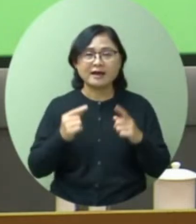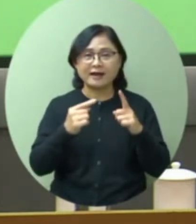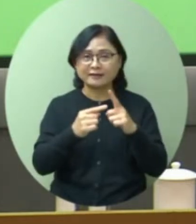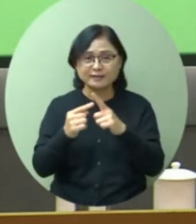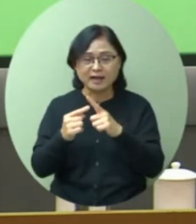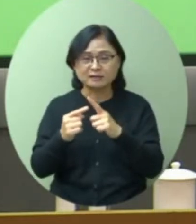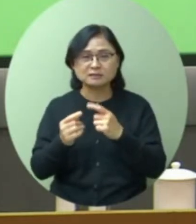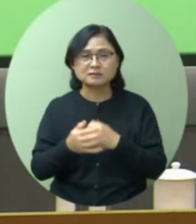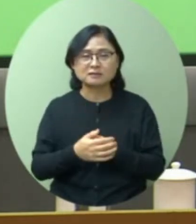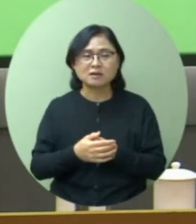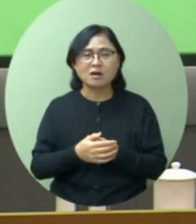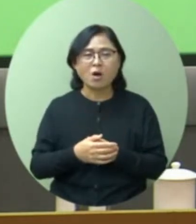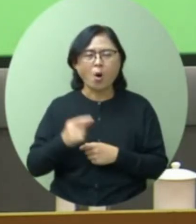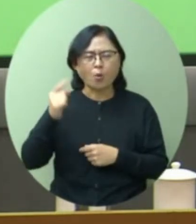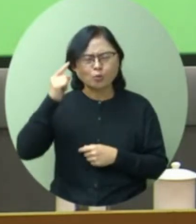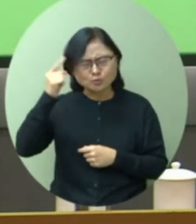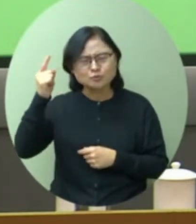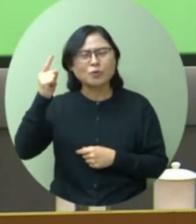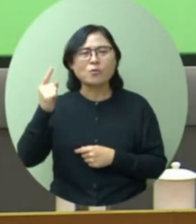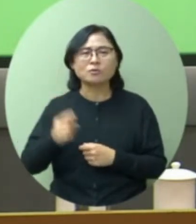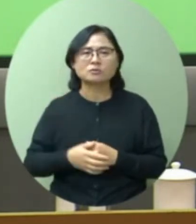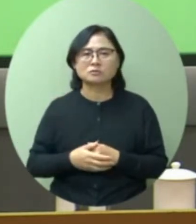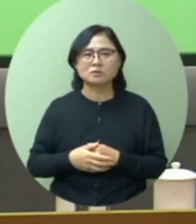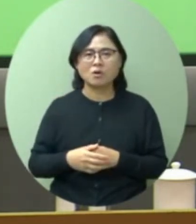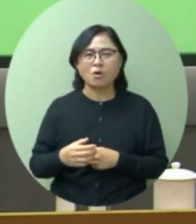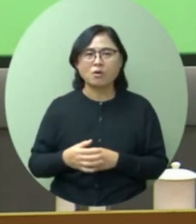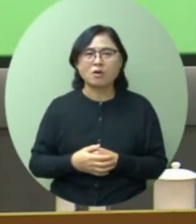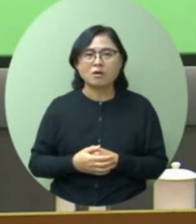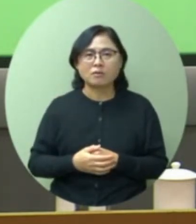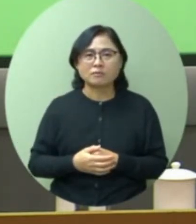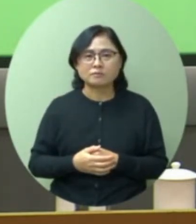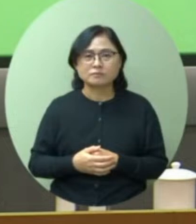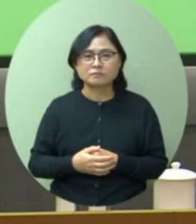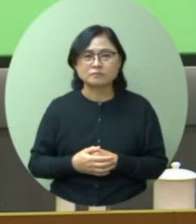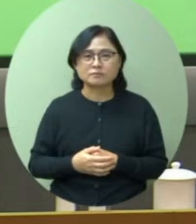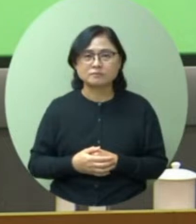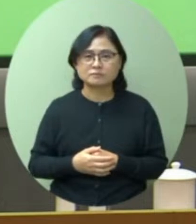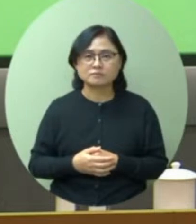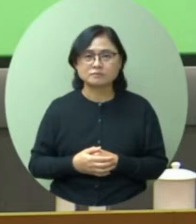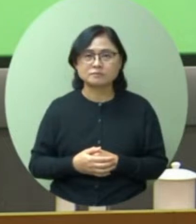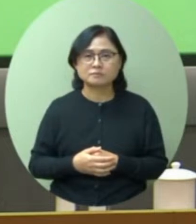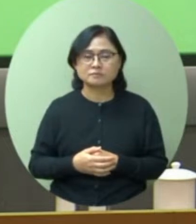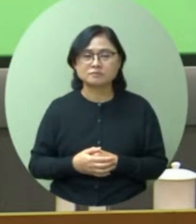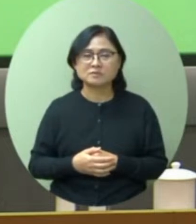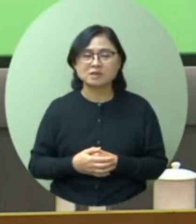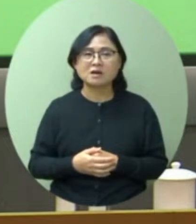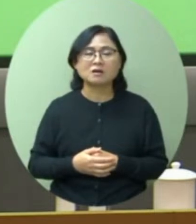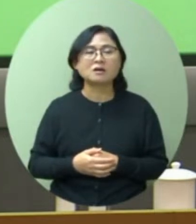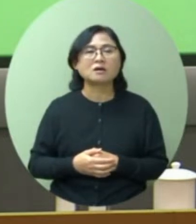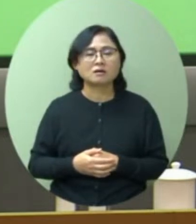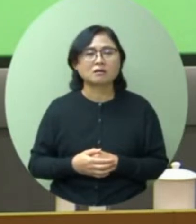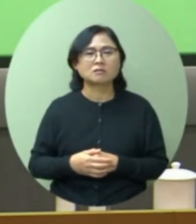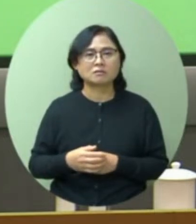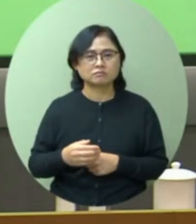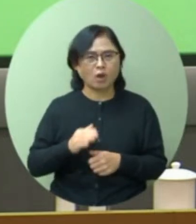my mind. So I do want to help them to buy property